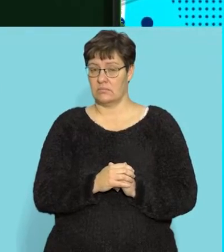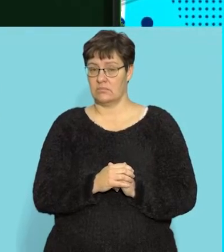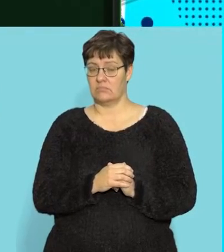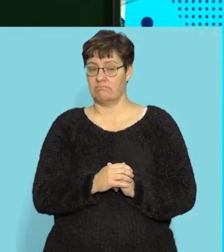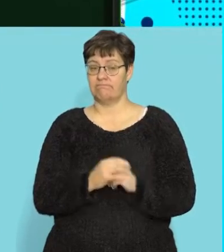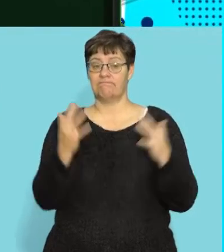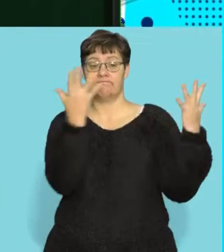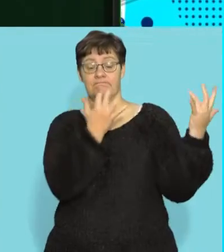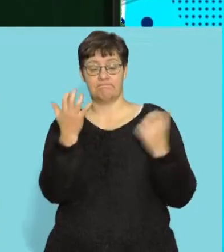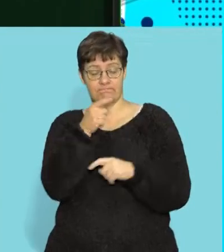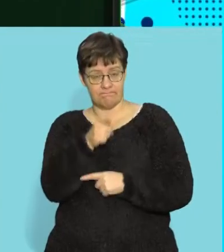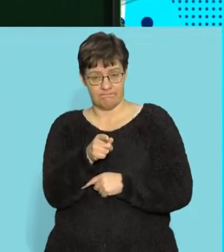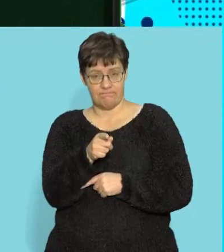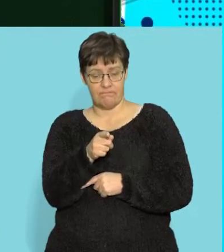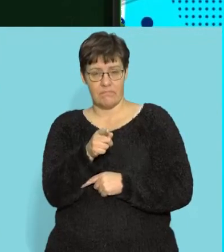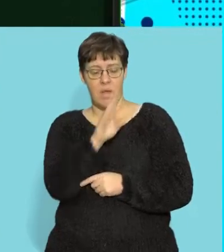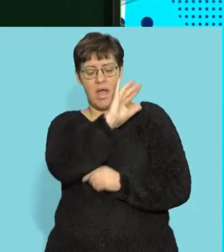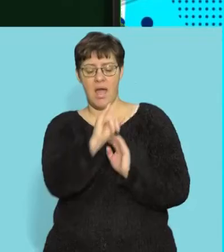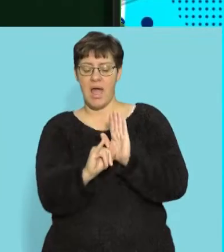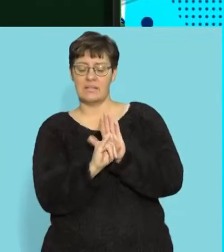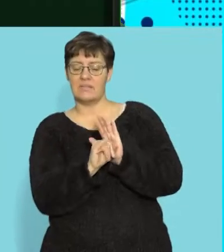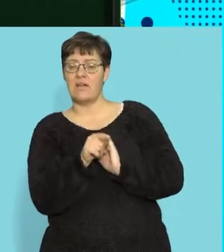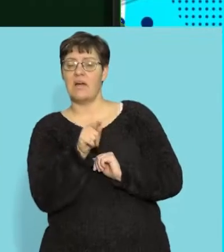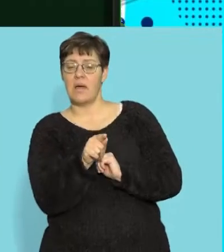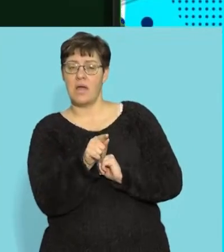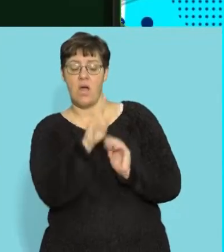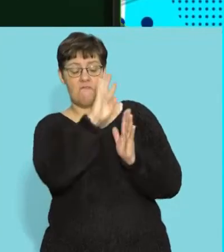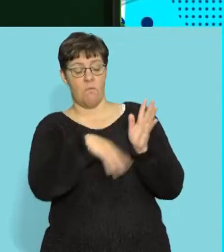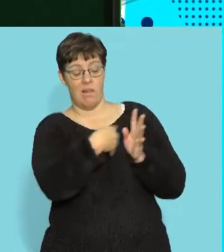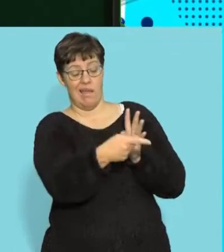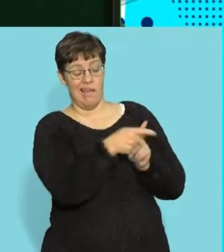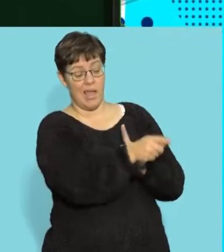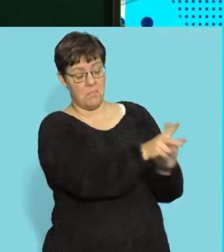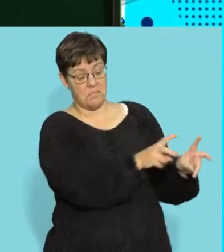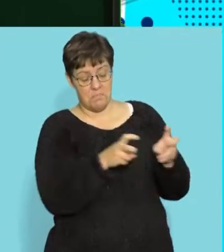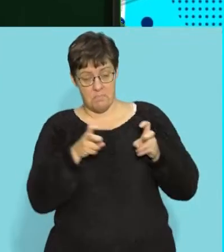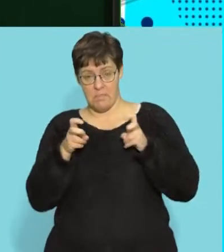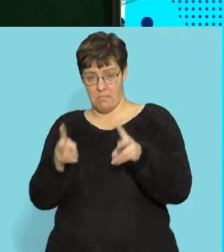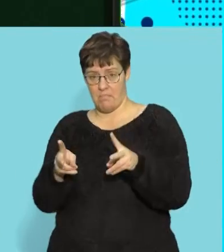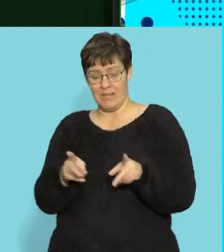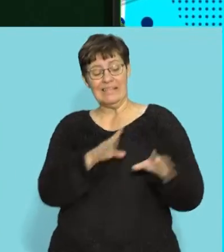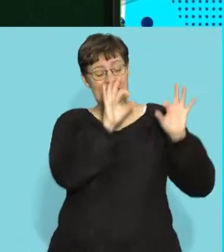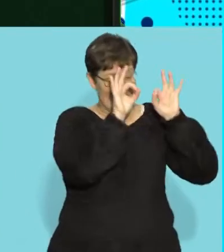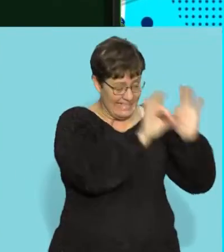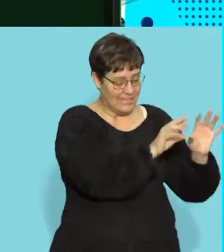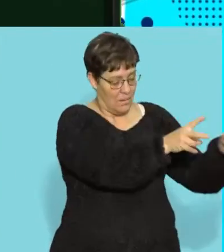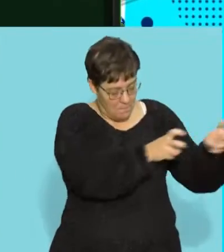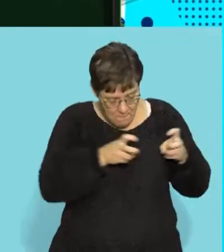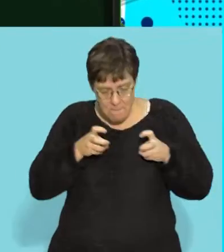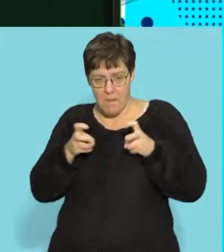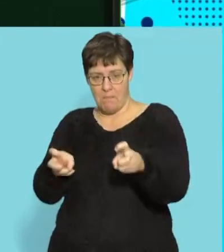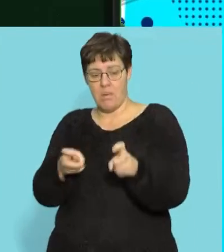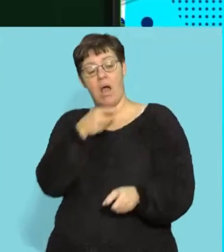question requires a calculation that involves you identifying the correct formula in the formula sheet, always copy the formula as